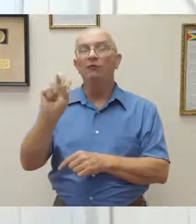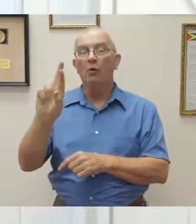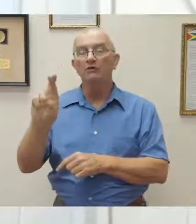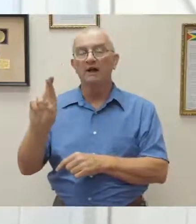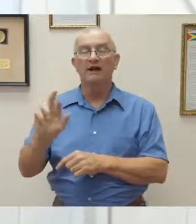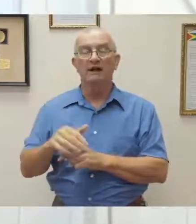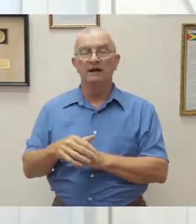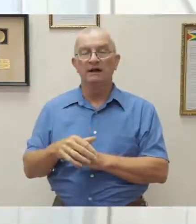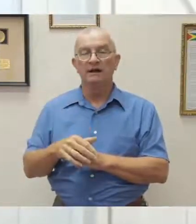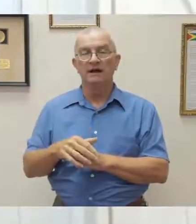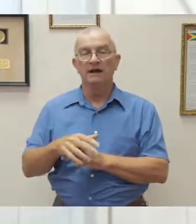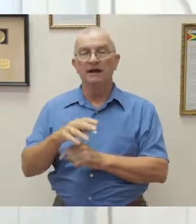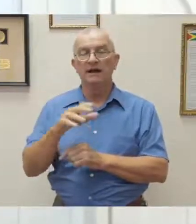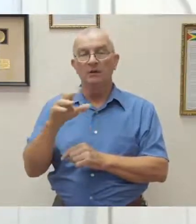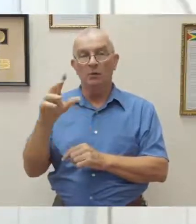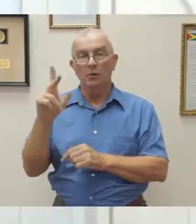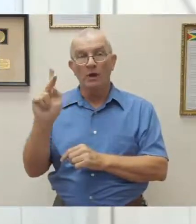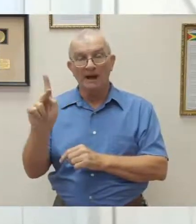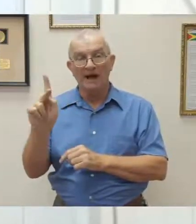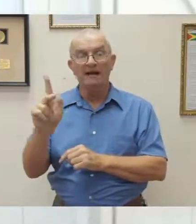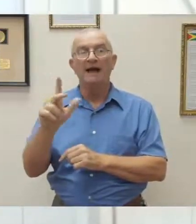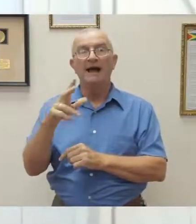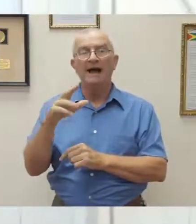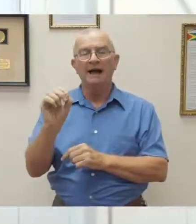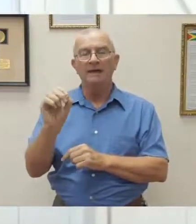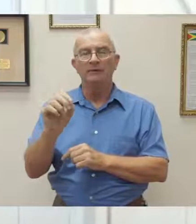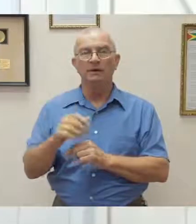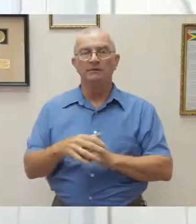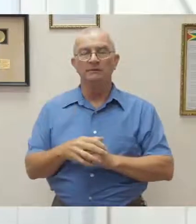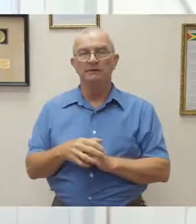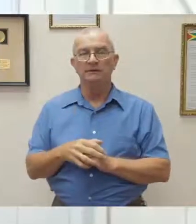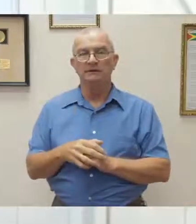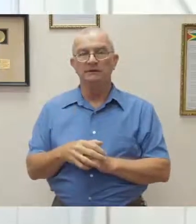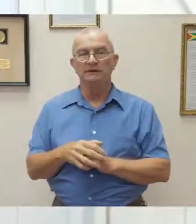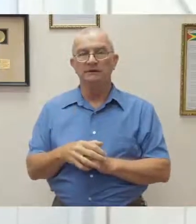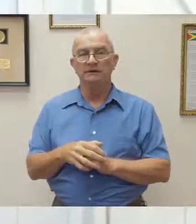Quibana, and Waramuri.